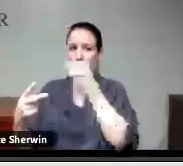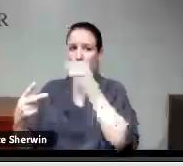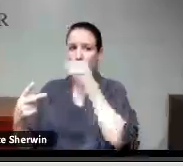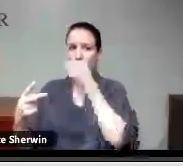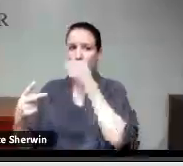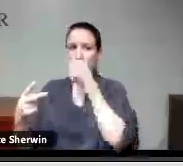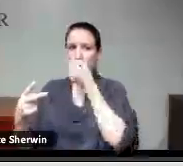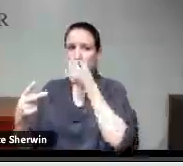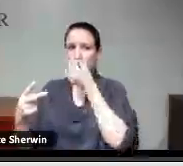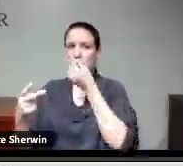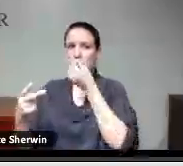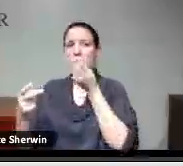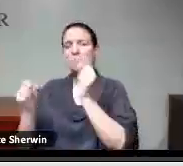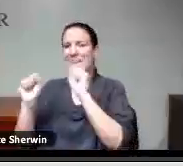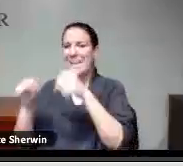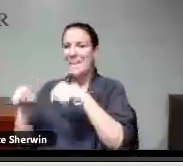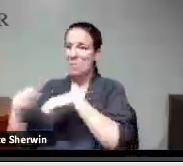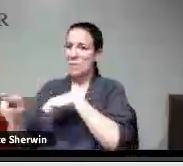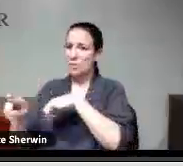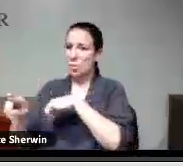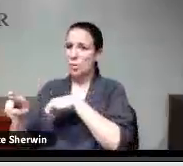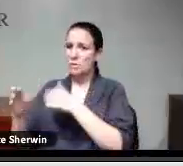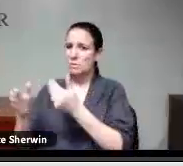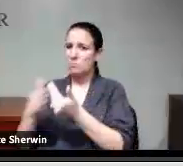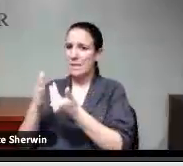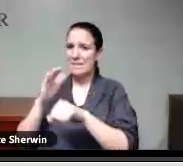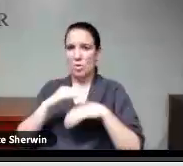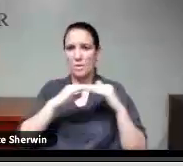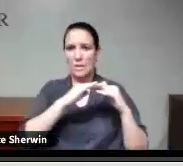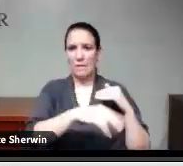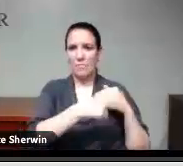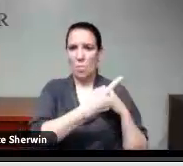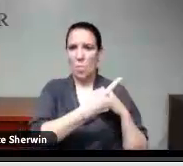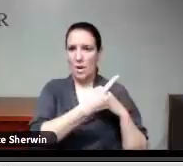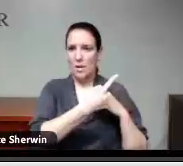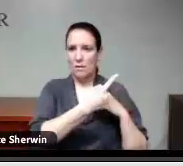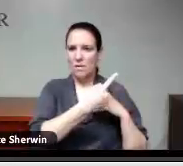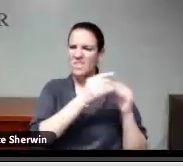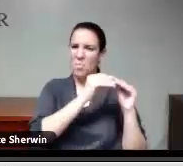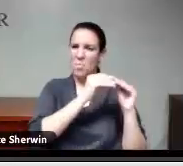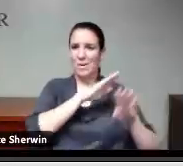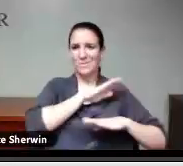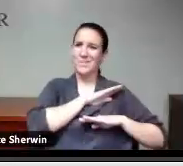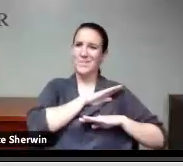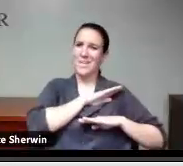able to be resourced than level 1 only, which is more satisfaction driven.